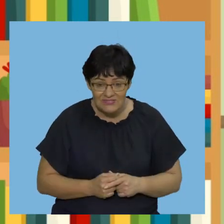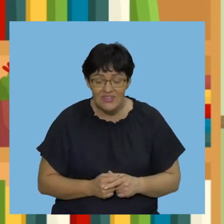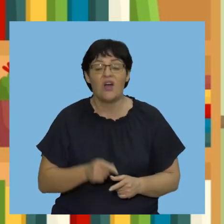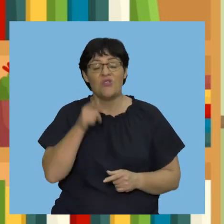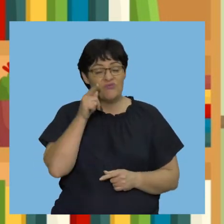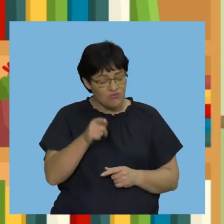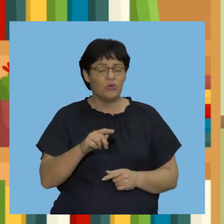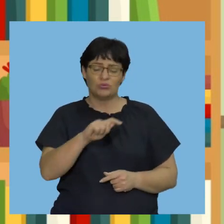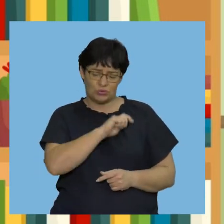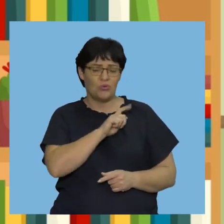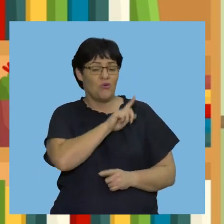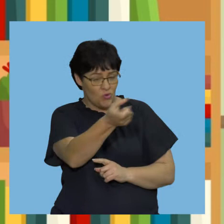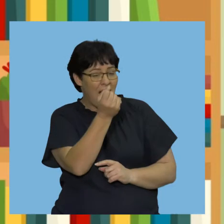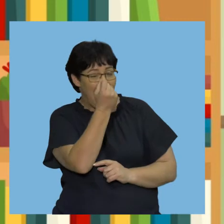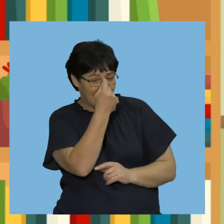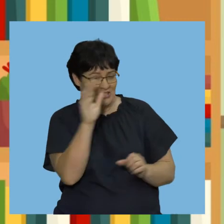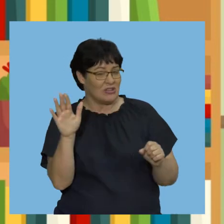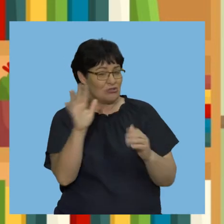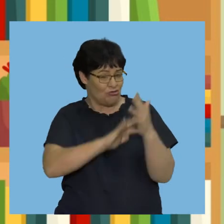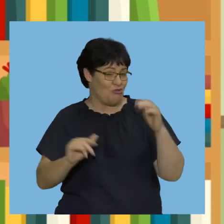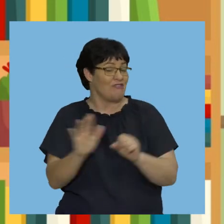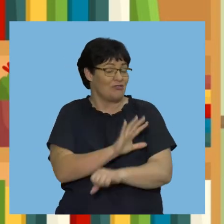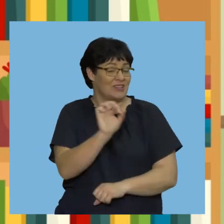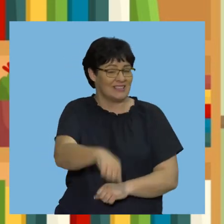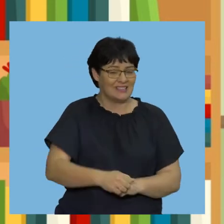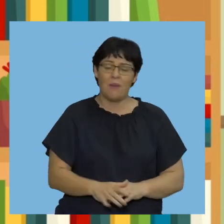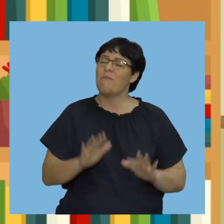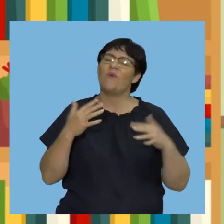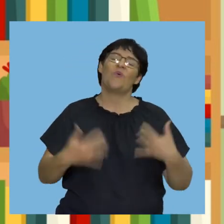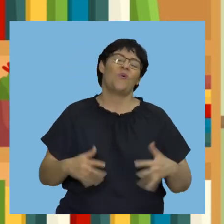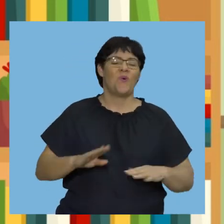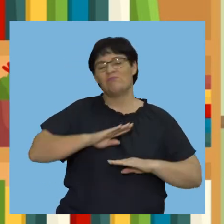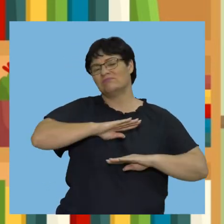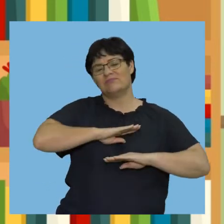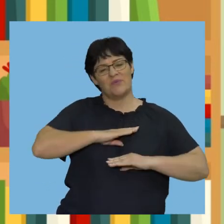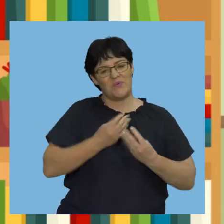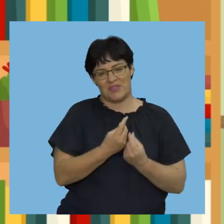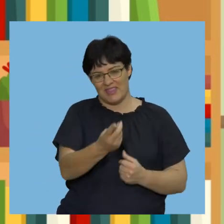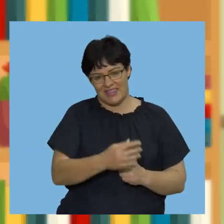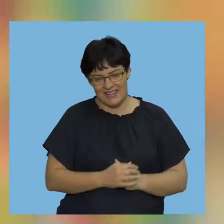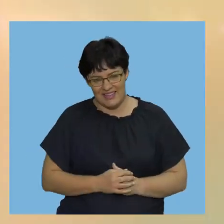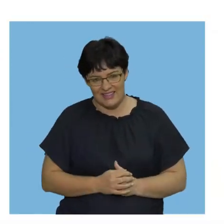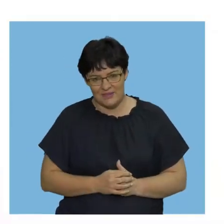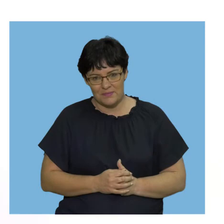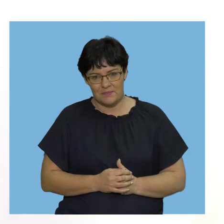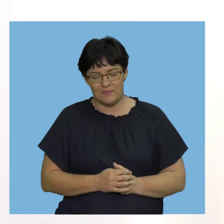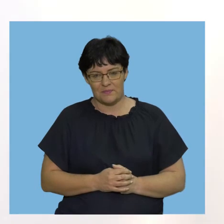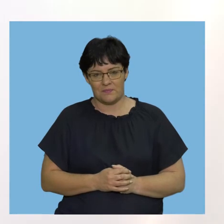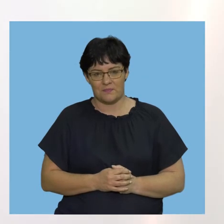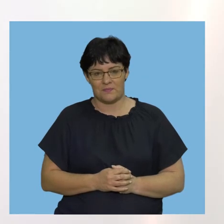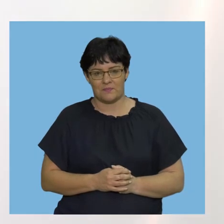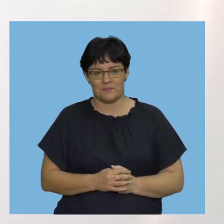Fantastic! You really understood the story. I am so pleased with you.